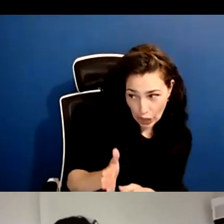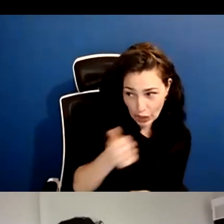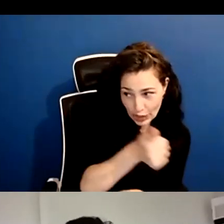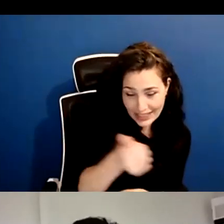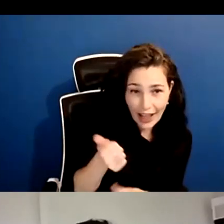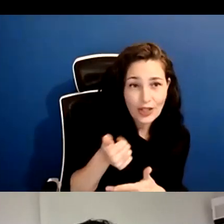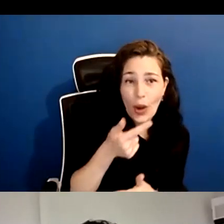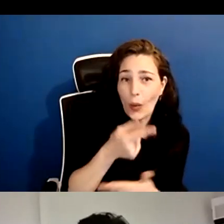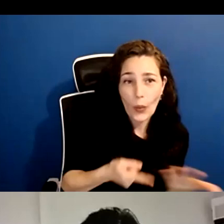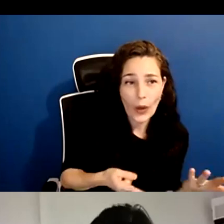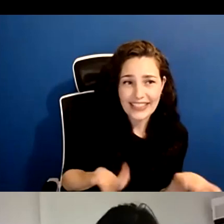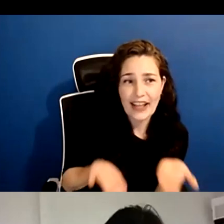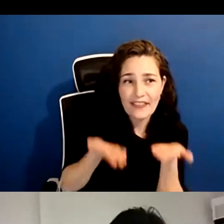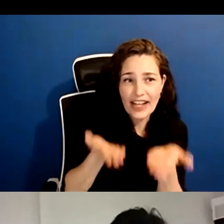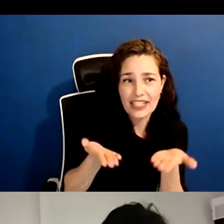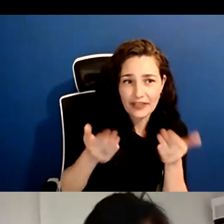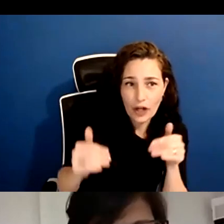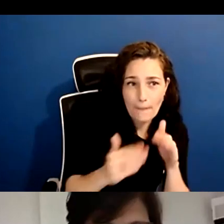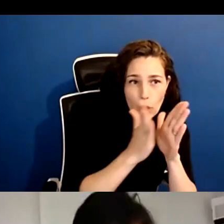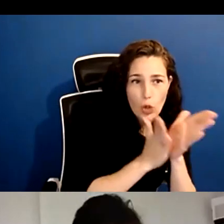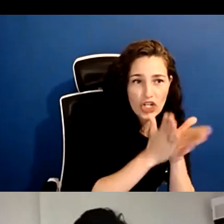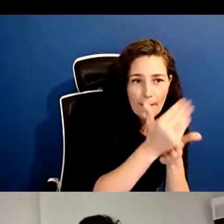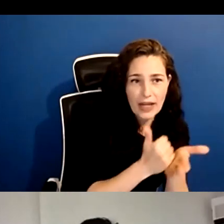No, not at all. So not.